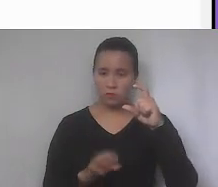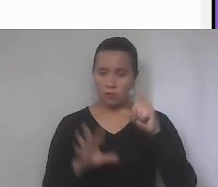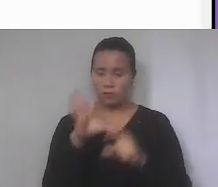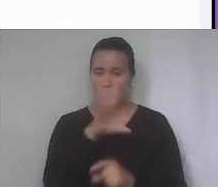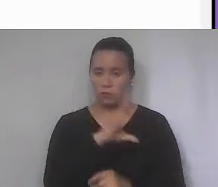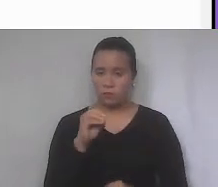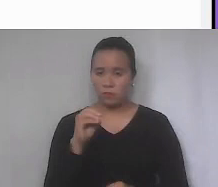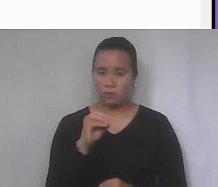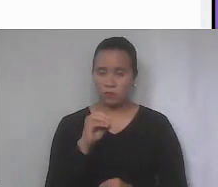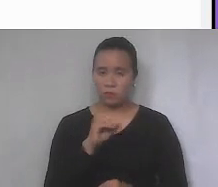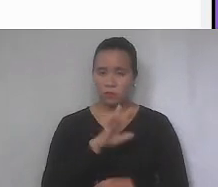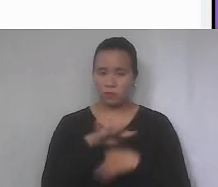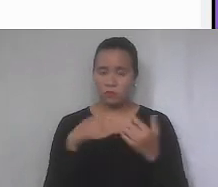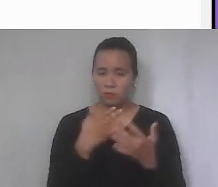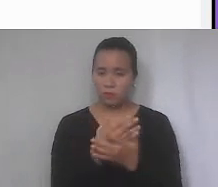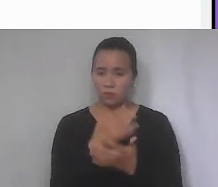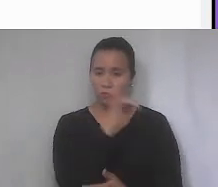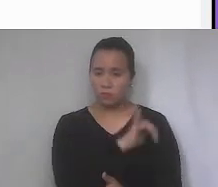increase the text size,